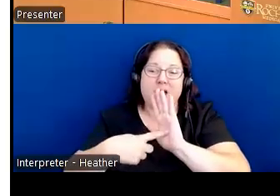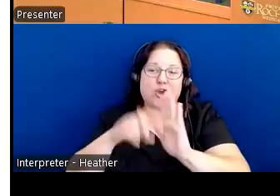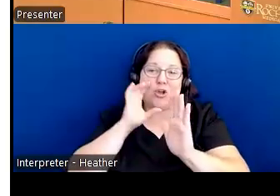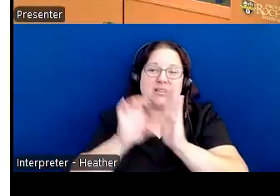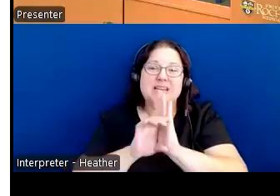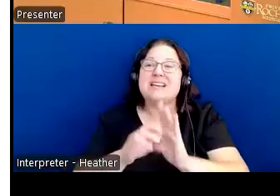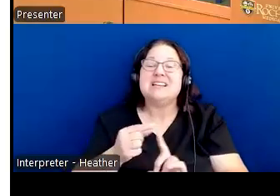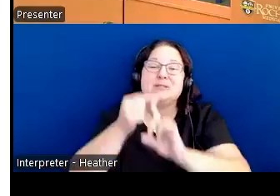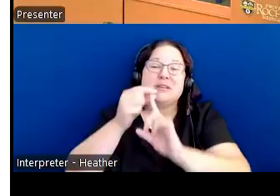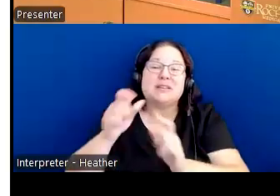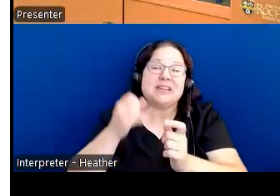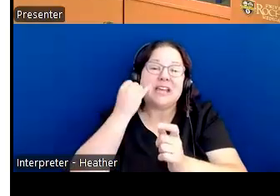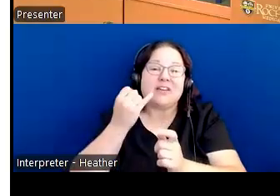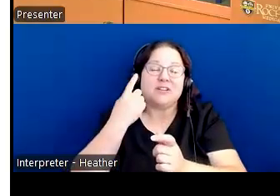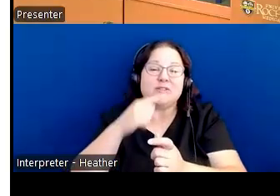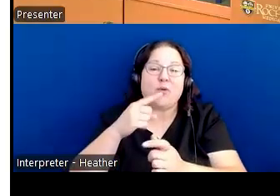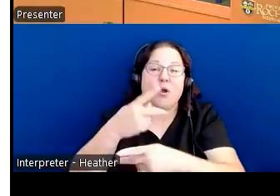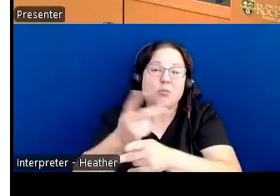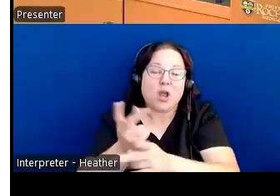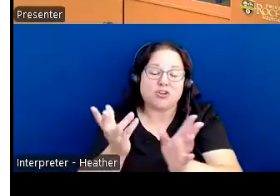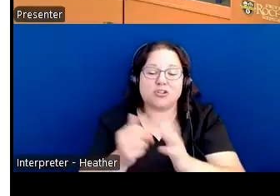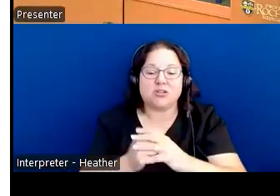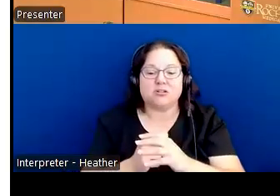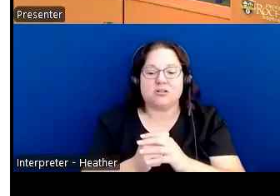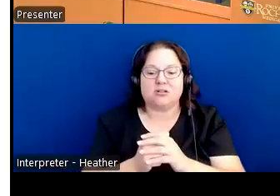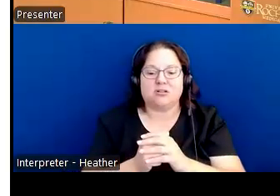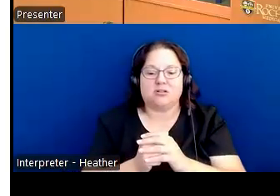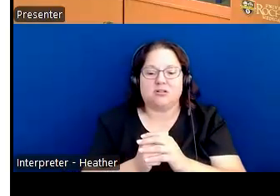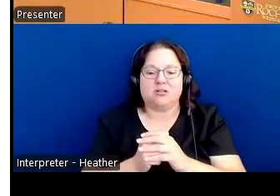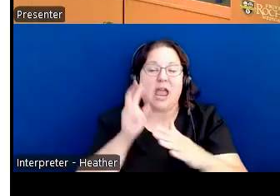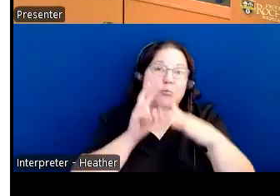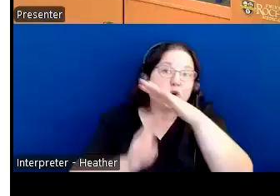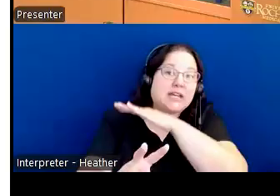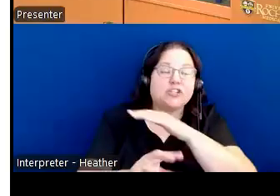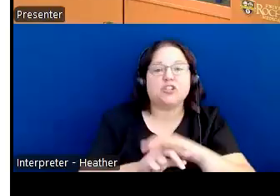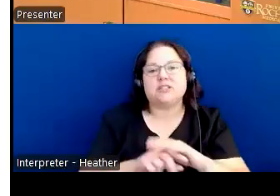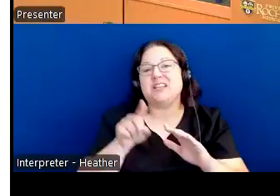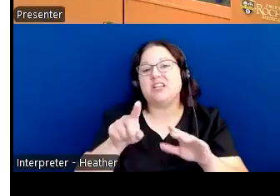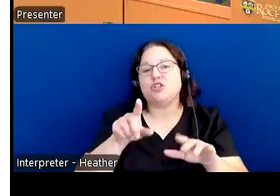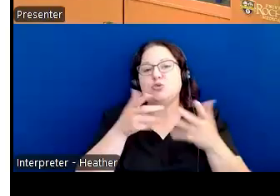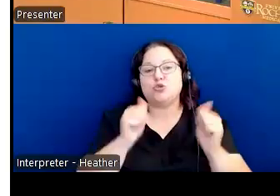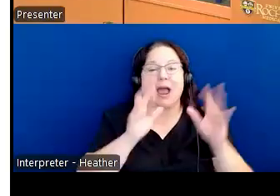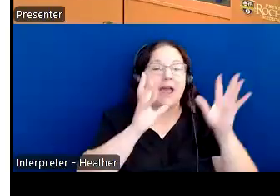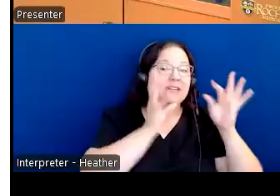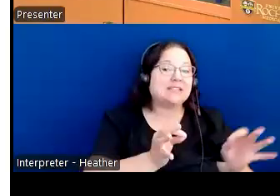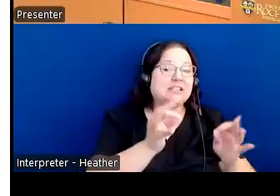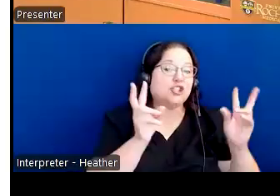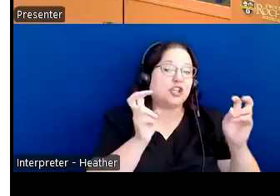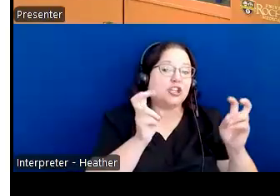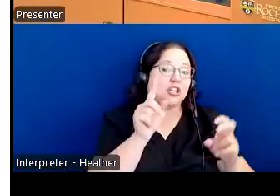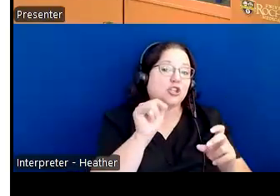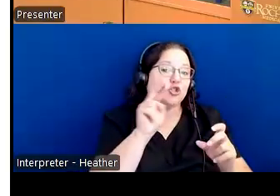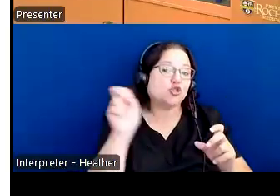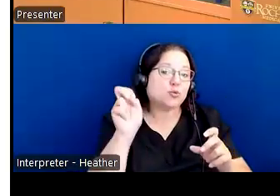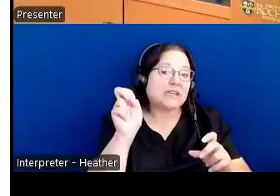also, this is close to my research interest, so you guys tried like a decision tree or like a random